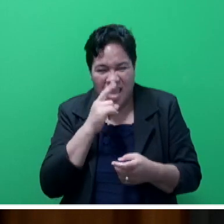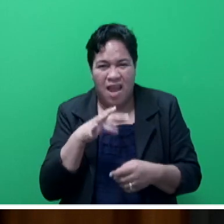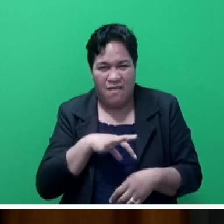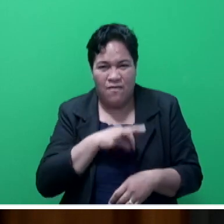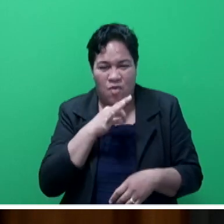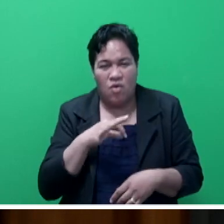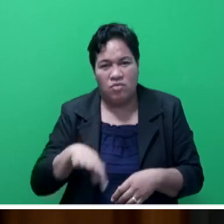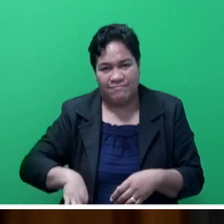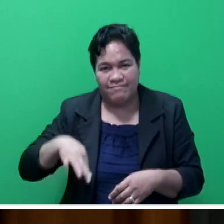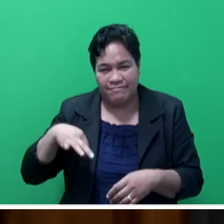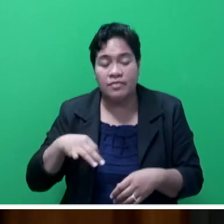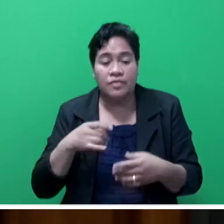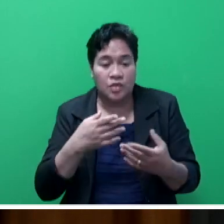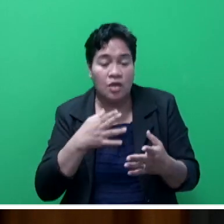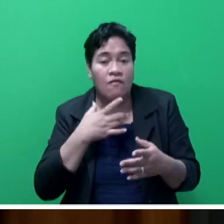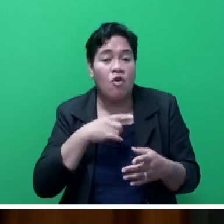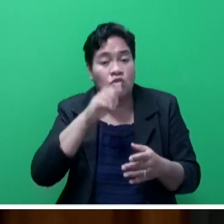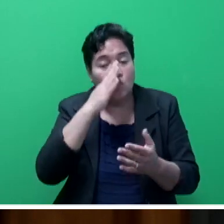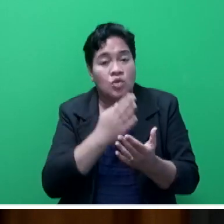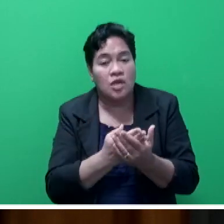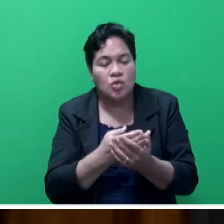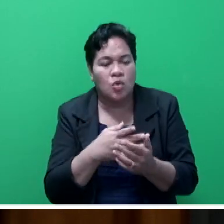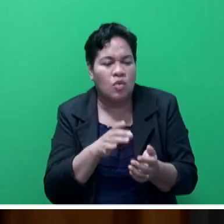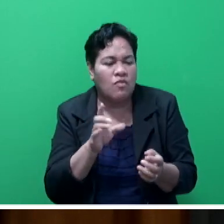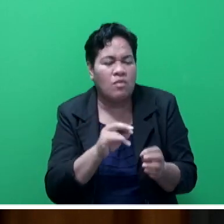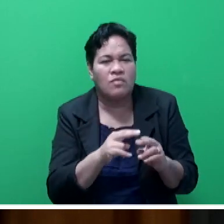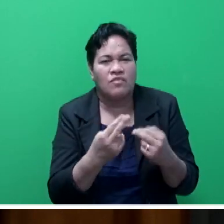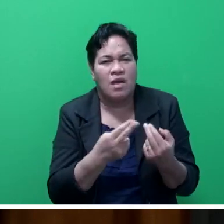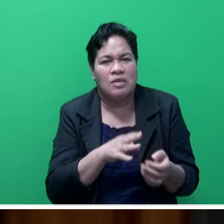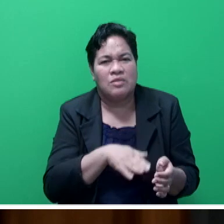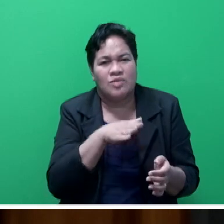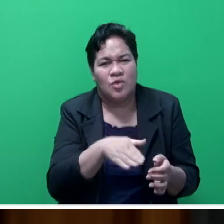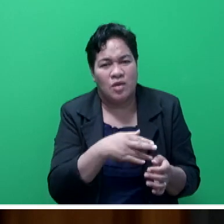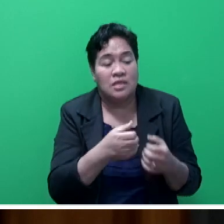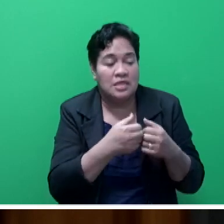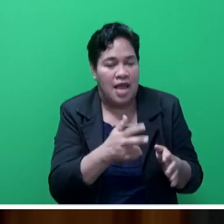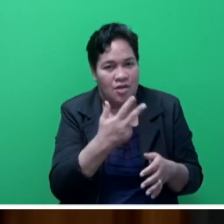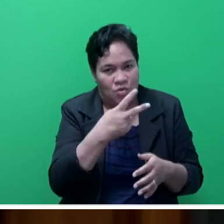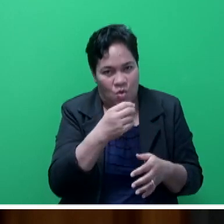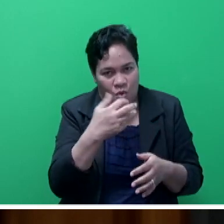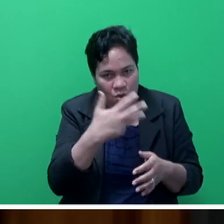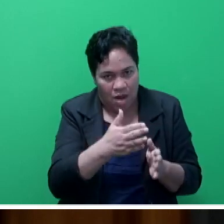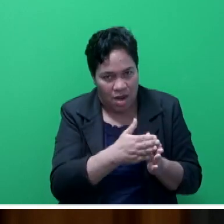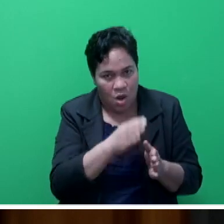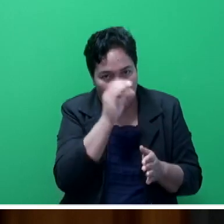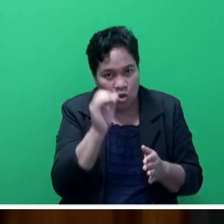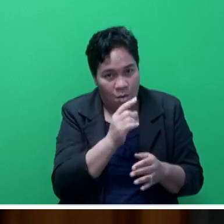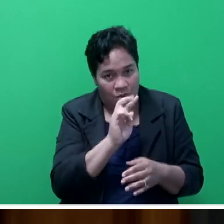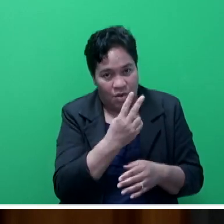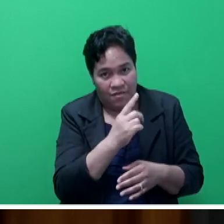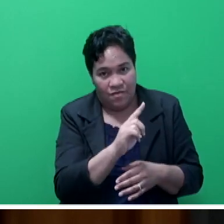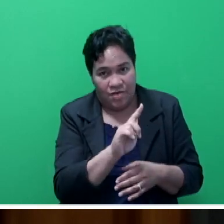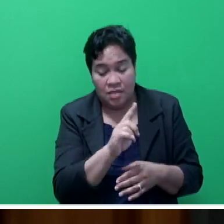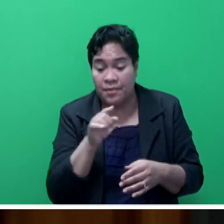Travel Assistance Program for students from low-income families started in 2009, October 21st, with the bus